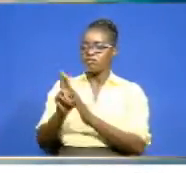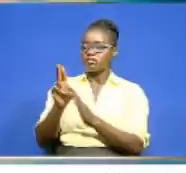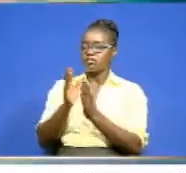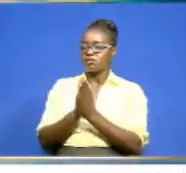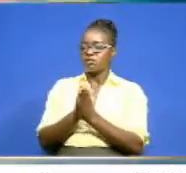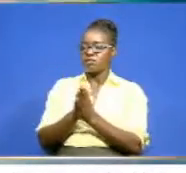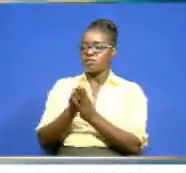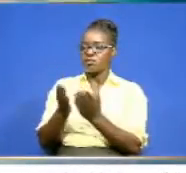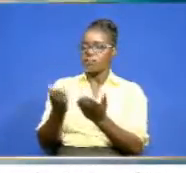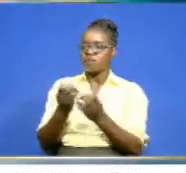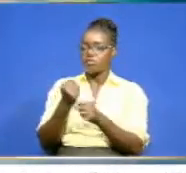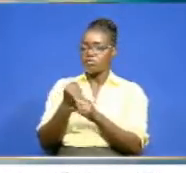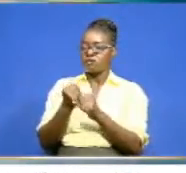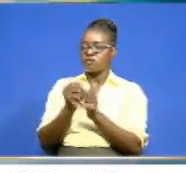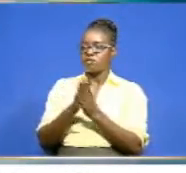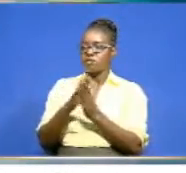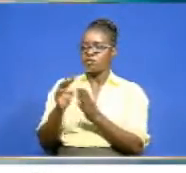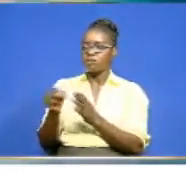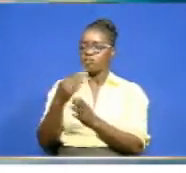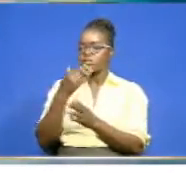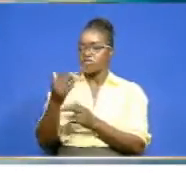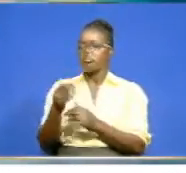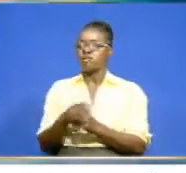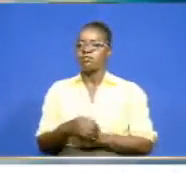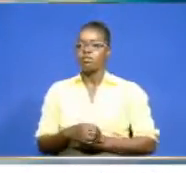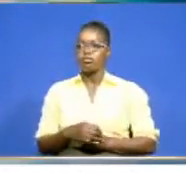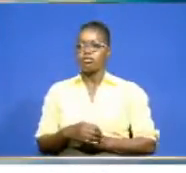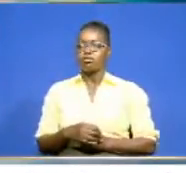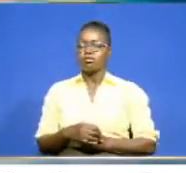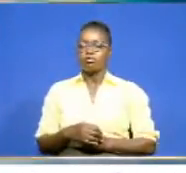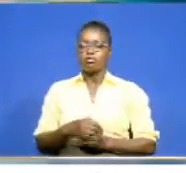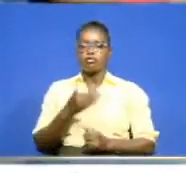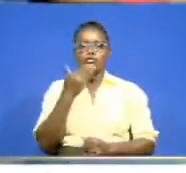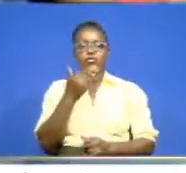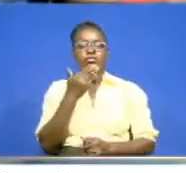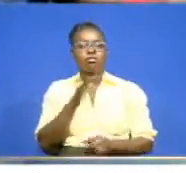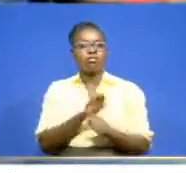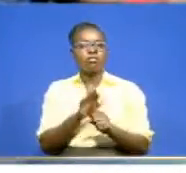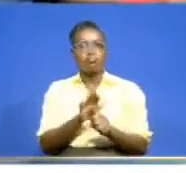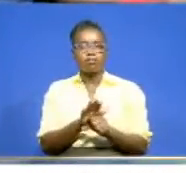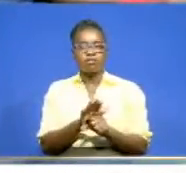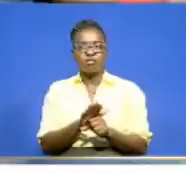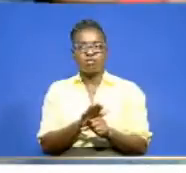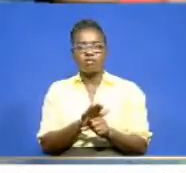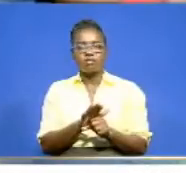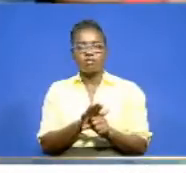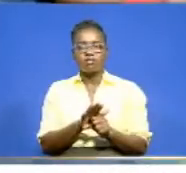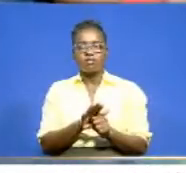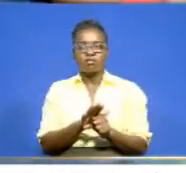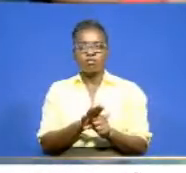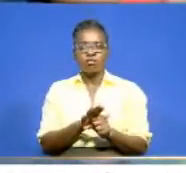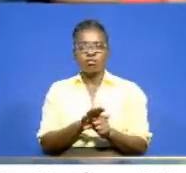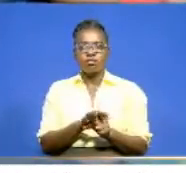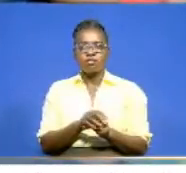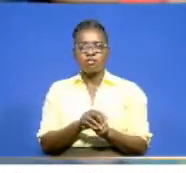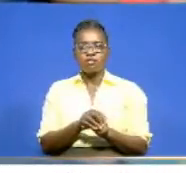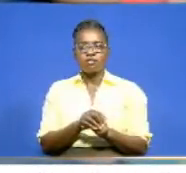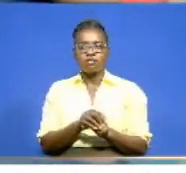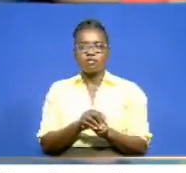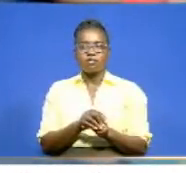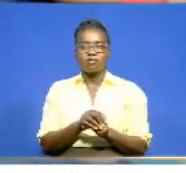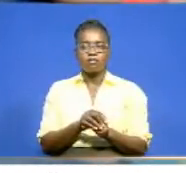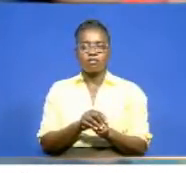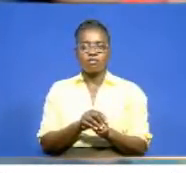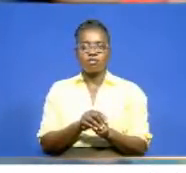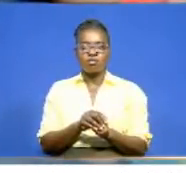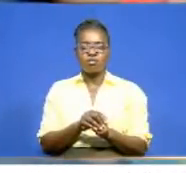to work with them. Mm-hmm. Thank you. Okay. Thank you very much, Humphrey Mugendi, of course. And I sure do hope that